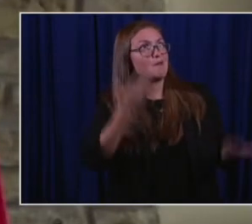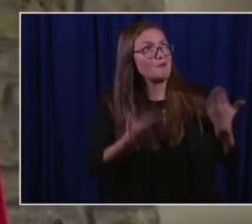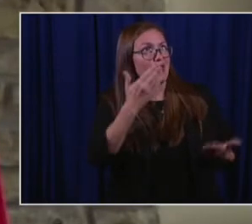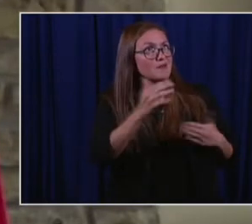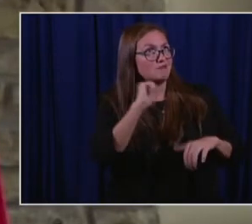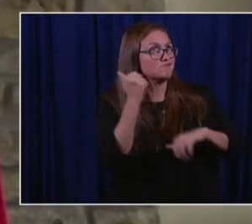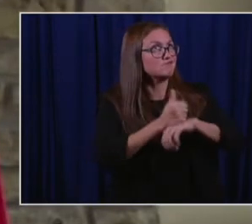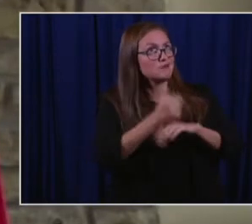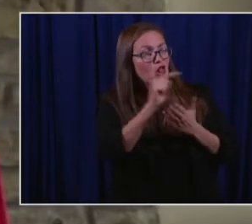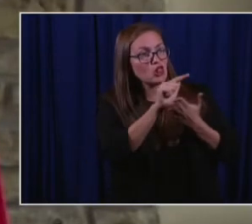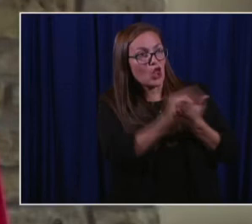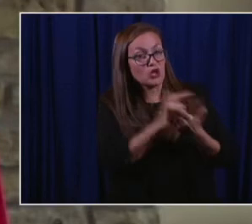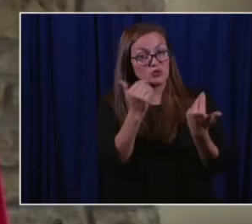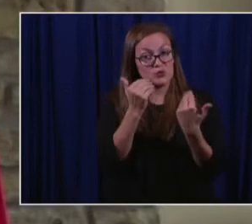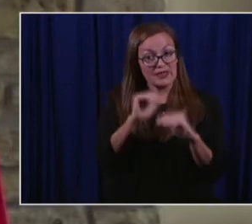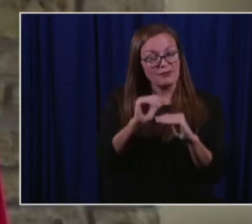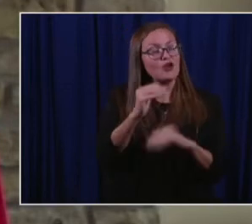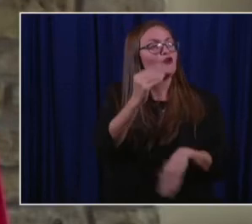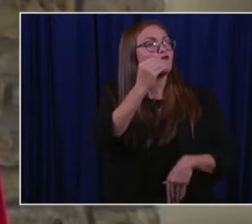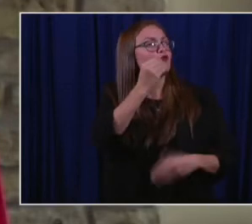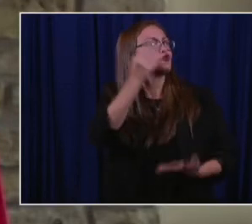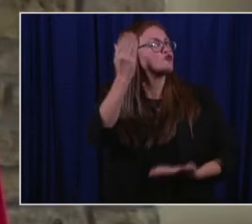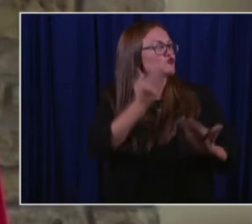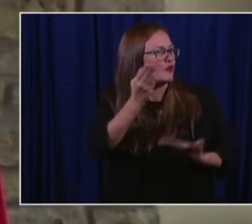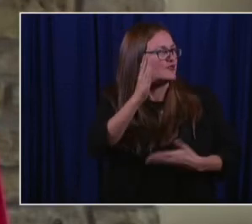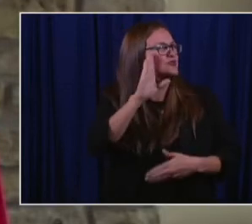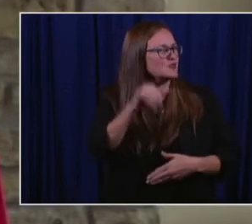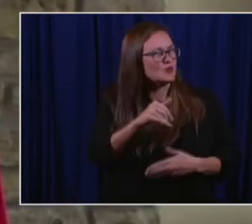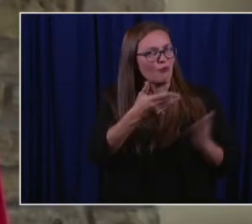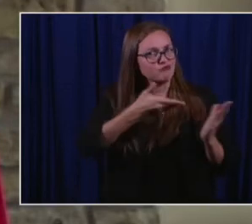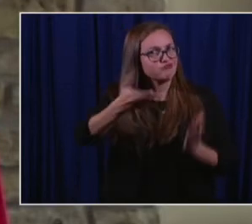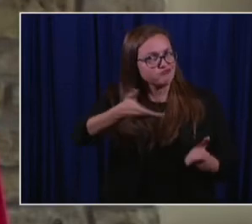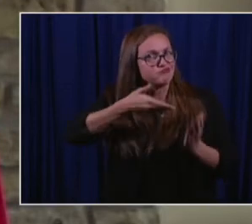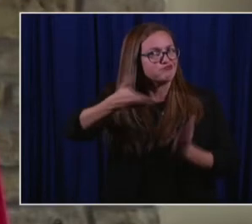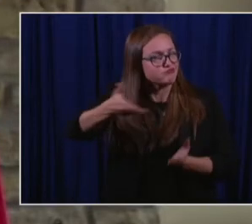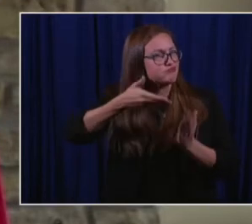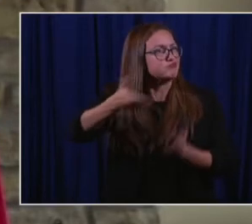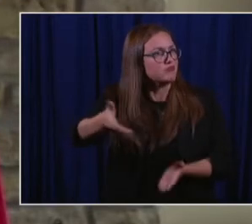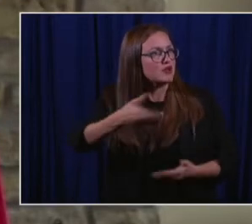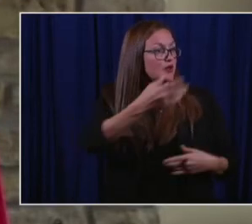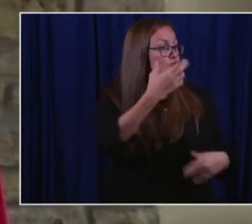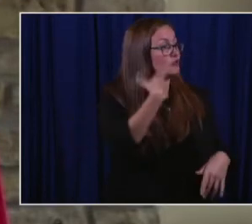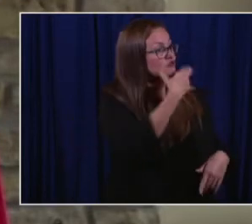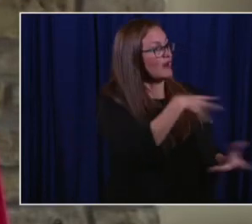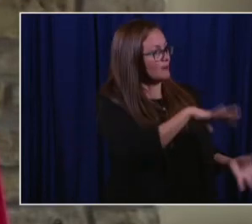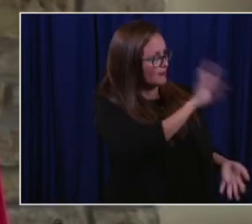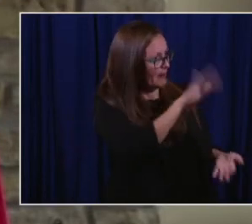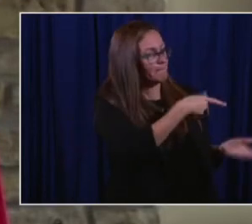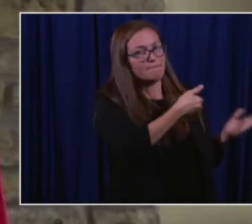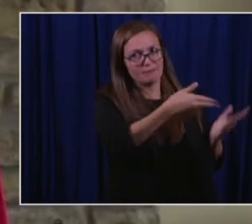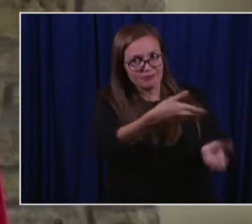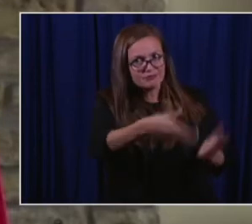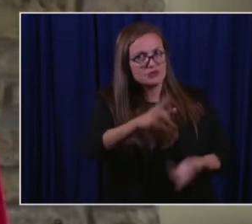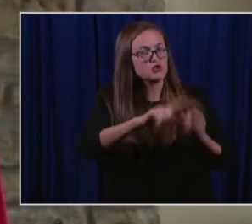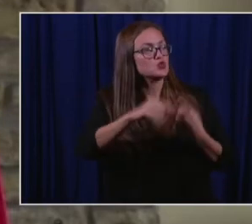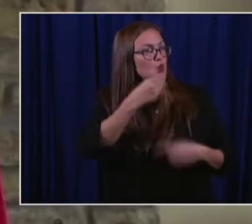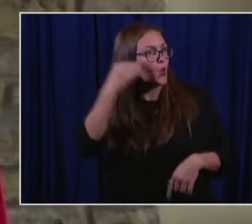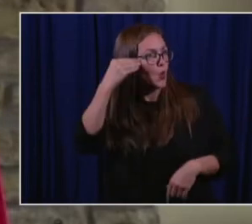delivery services can charge restaurants for taking its food to customers. So we're just wondering